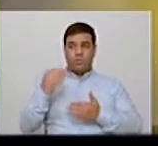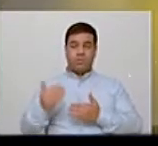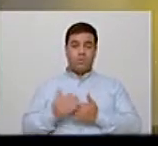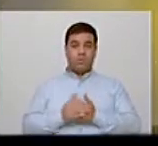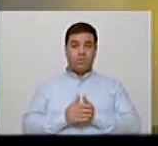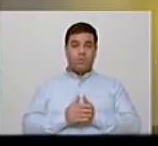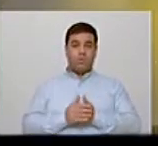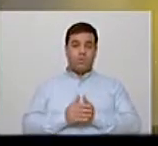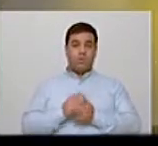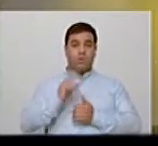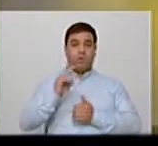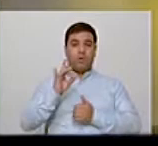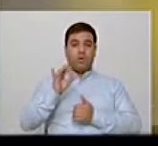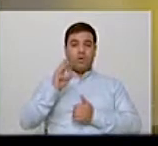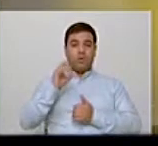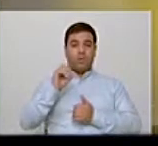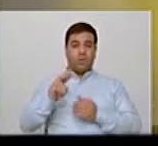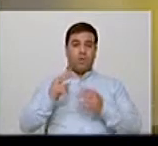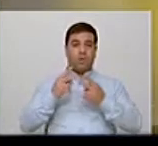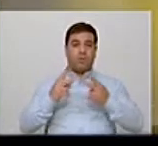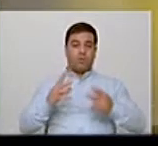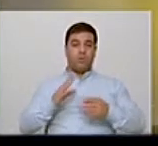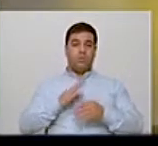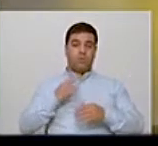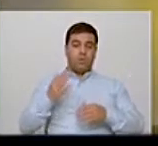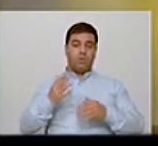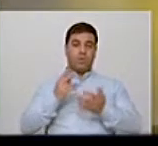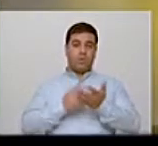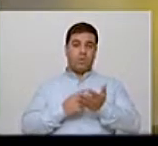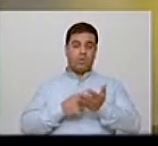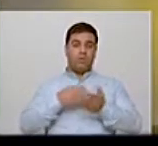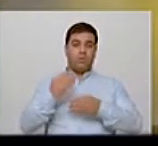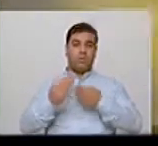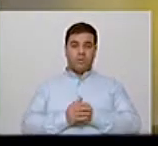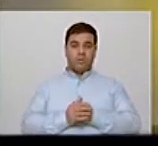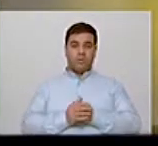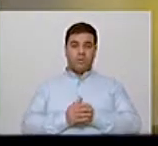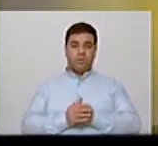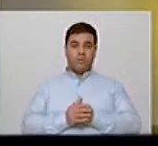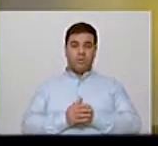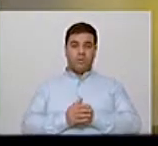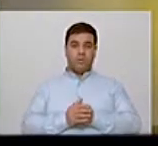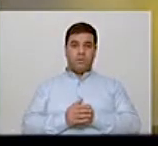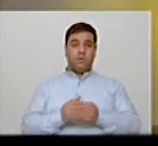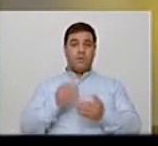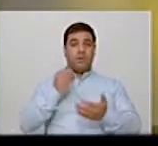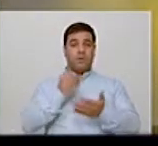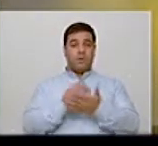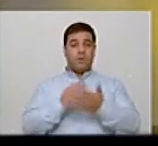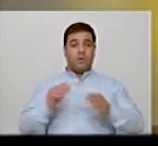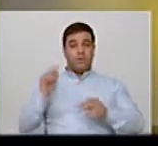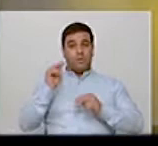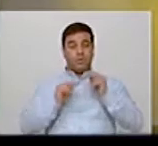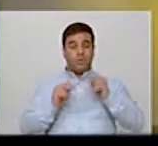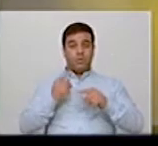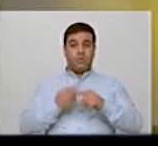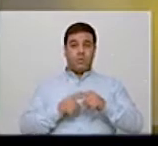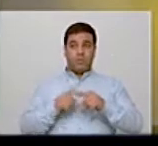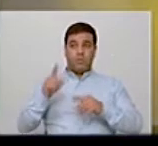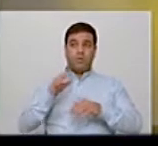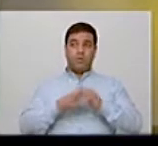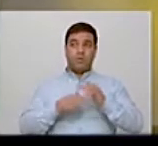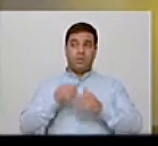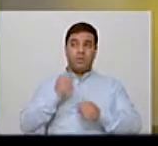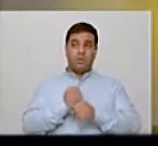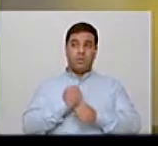Ya'ni kraxmal hosil bo'lganidan dalolat beradi. Demak, aziz o'quvchilar, quyidagi